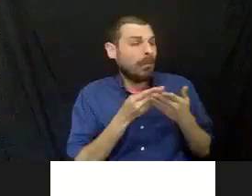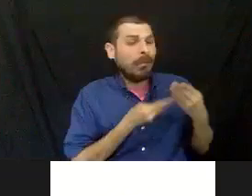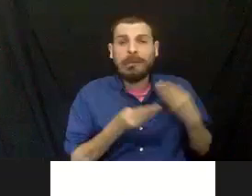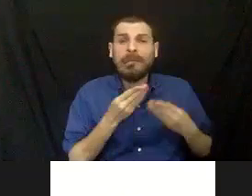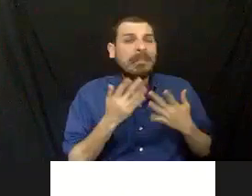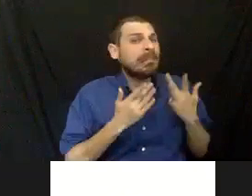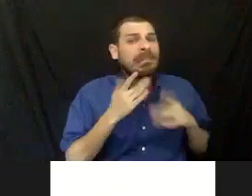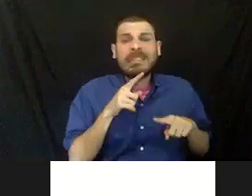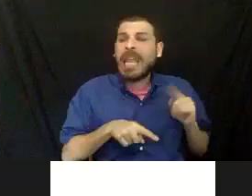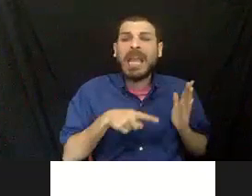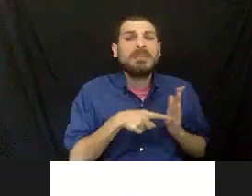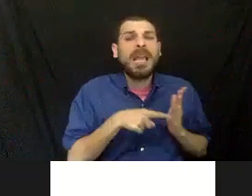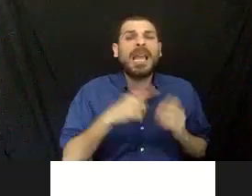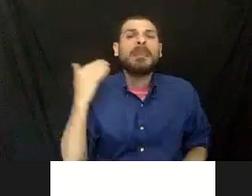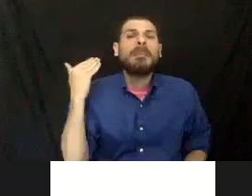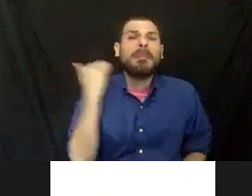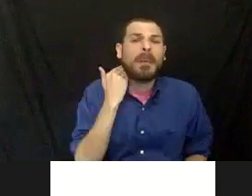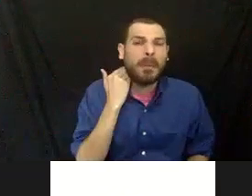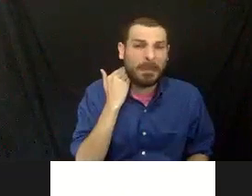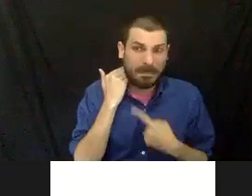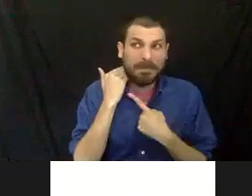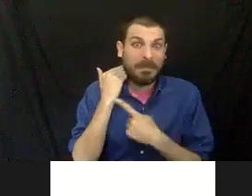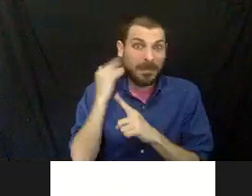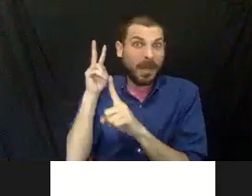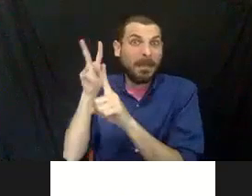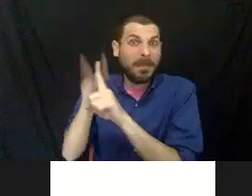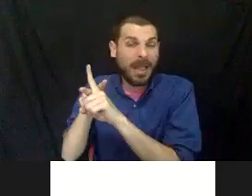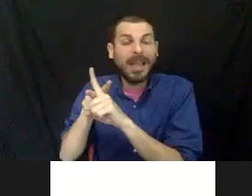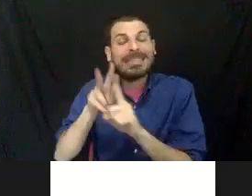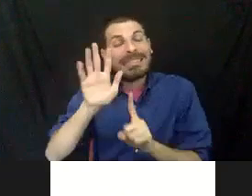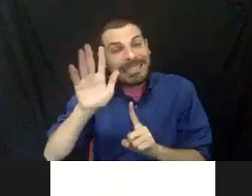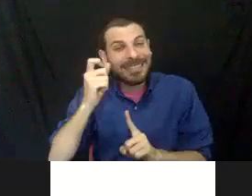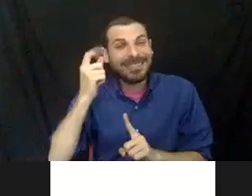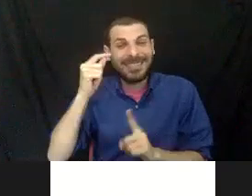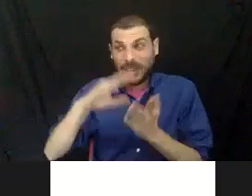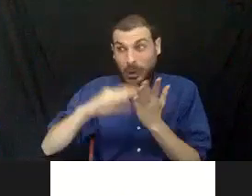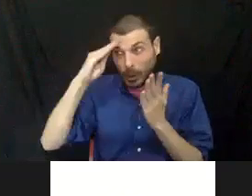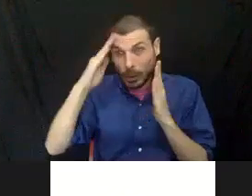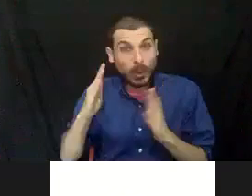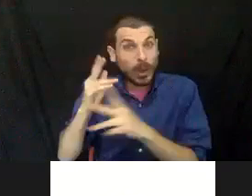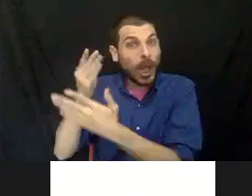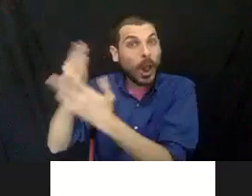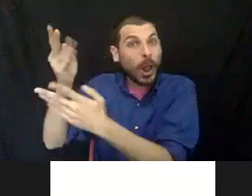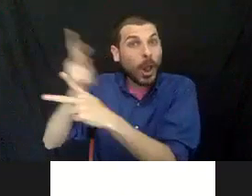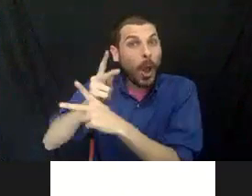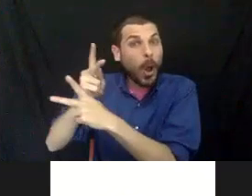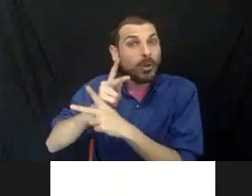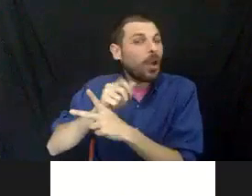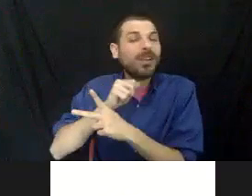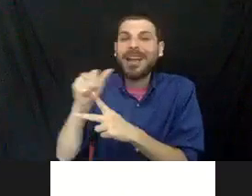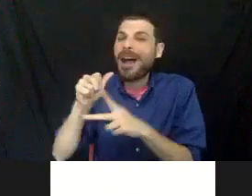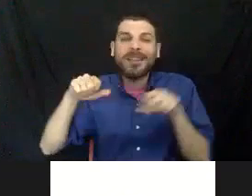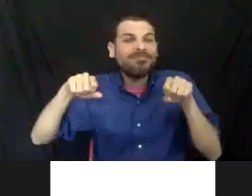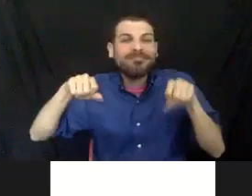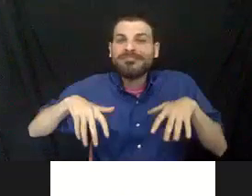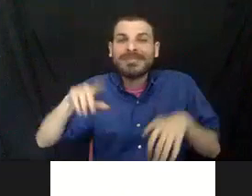debts and underwater, and student loans aren't automatically discharged in bankruptcy like a lot of other